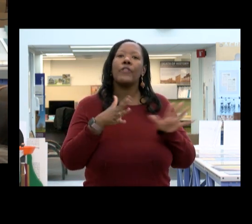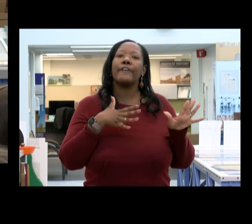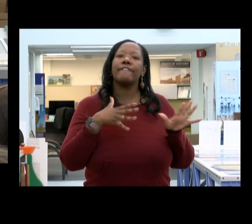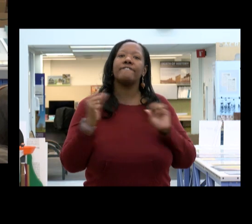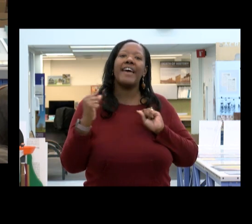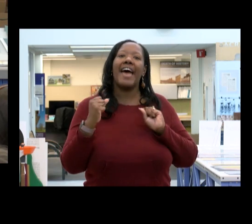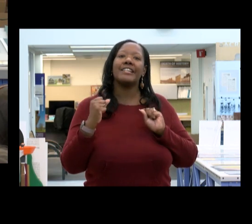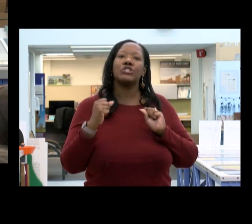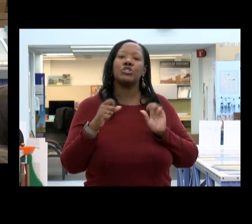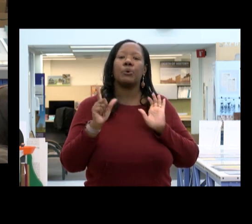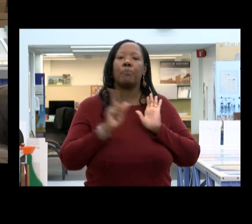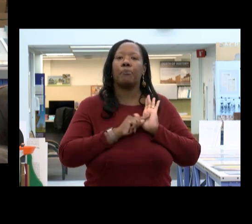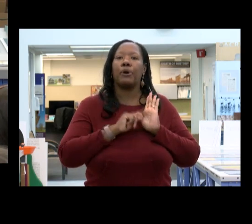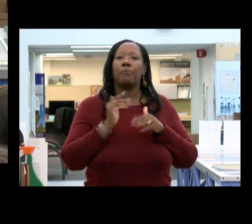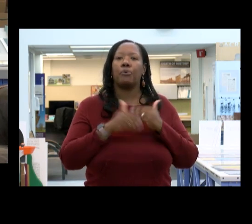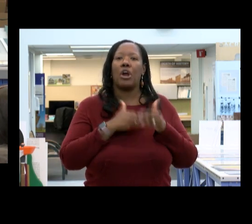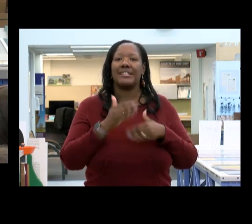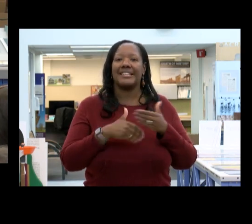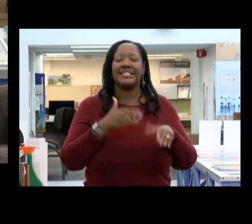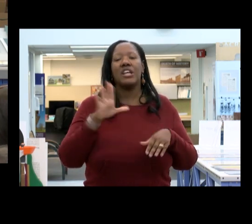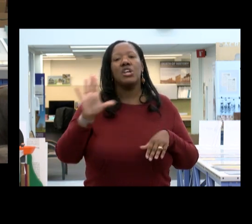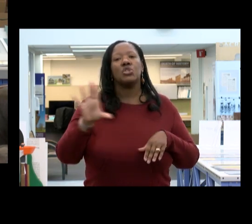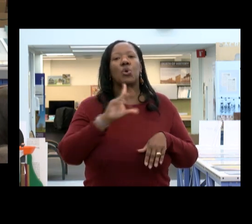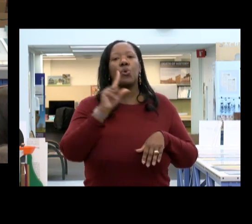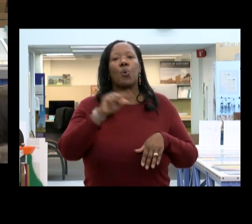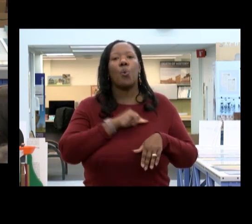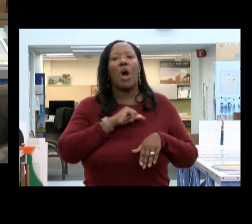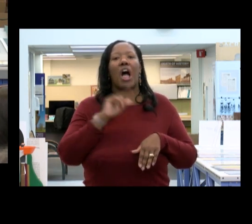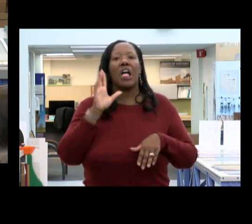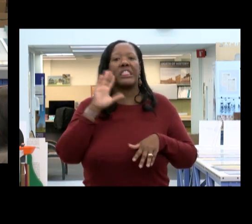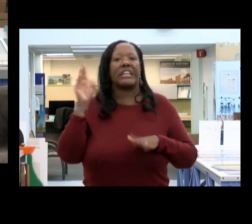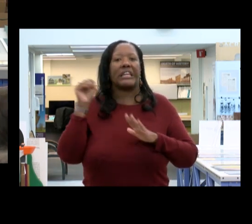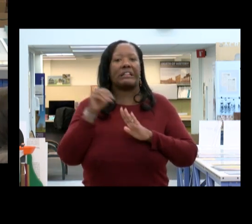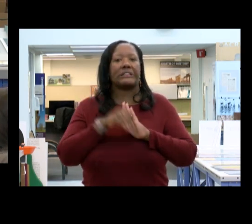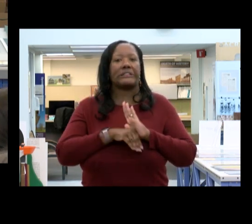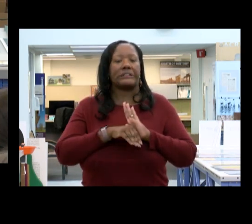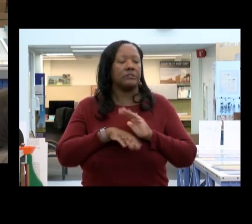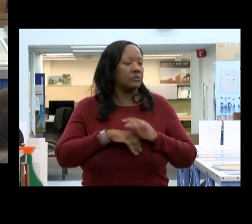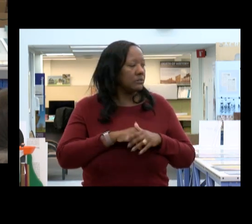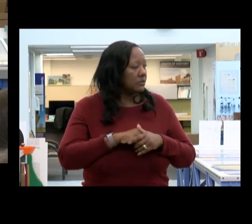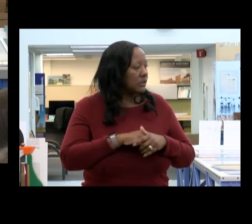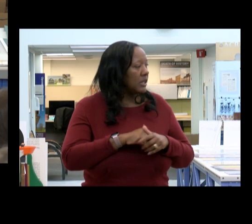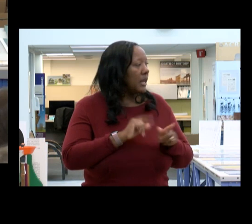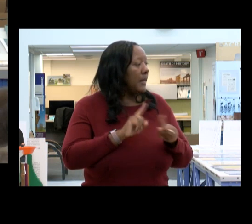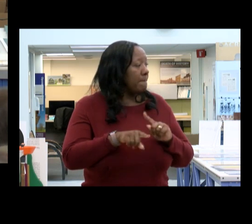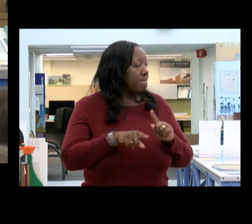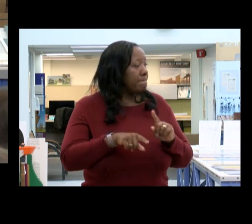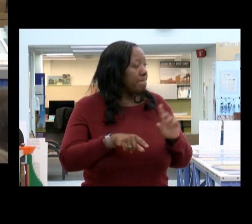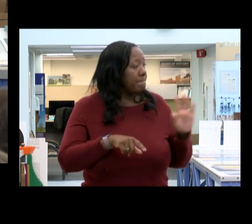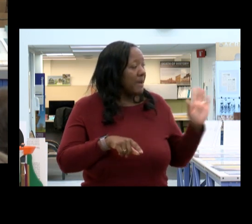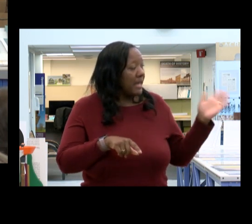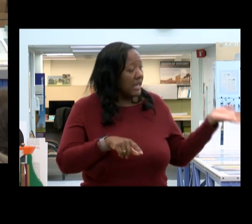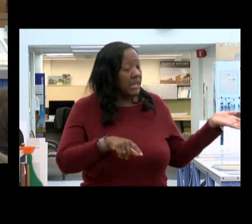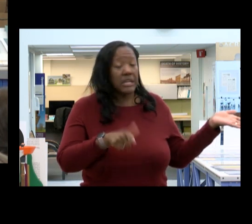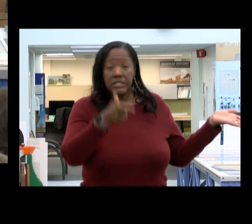it down and get a better quality, so I think that we still need to explore this. But it really is a pretty